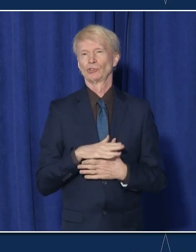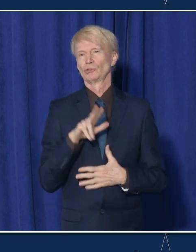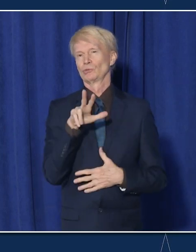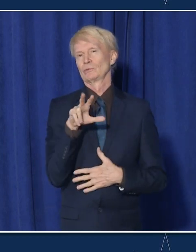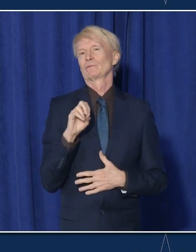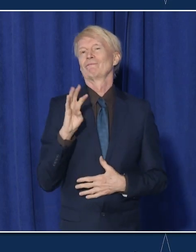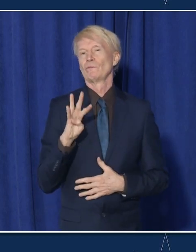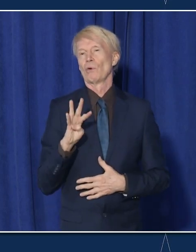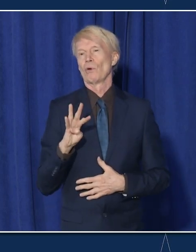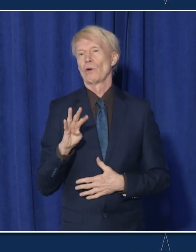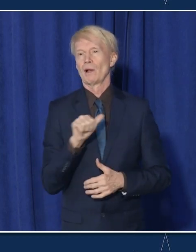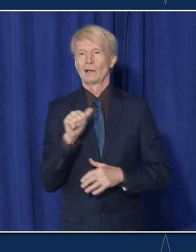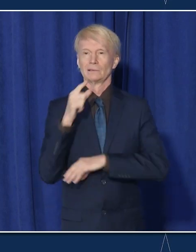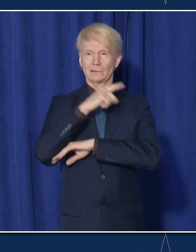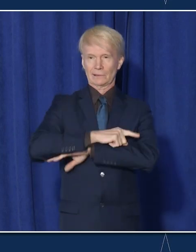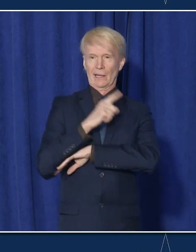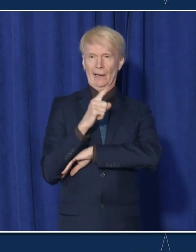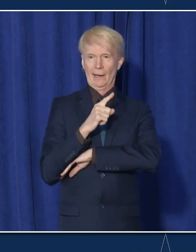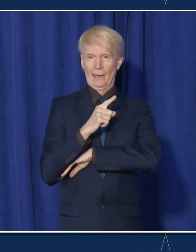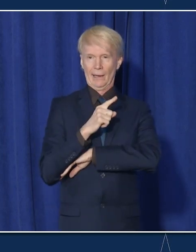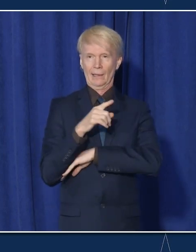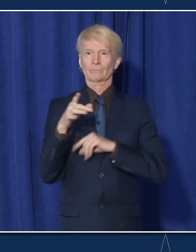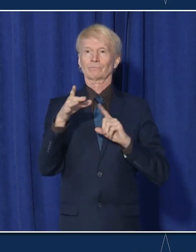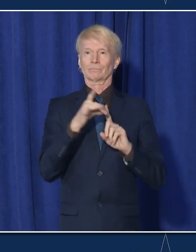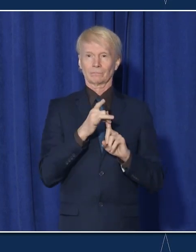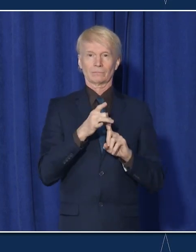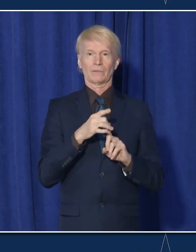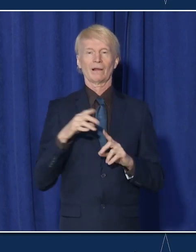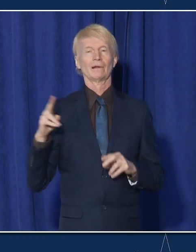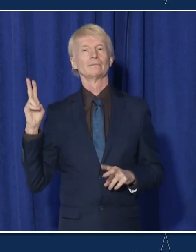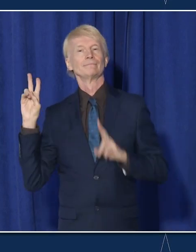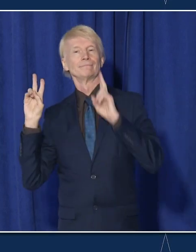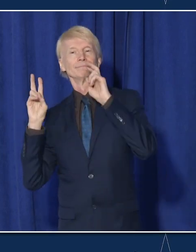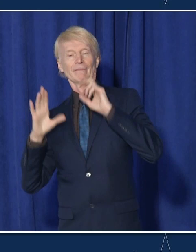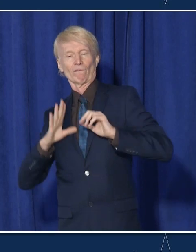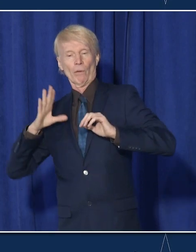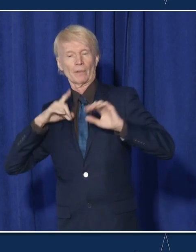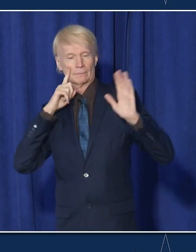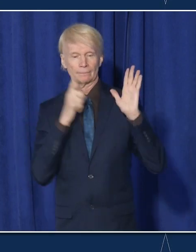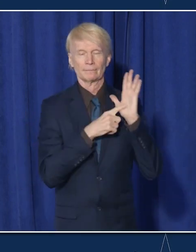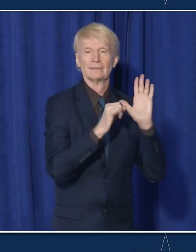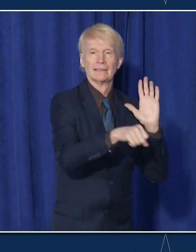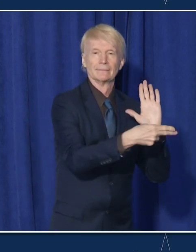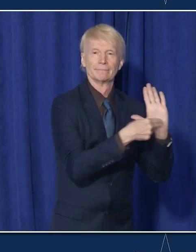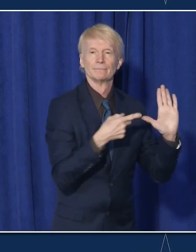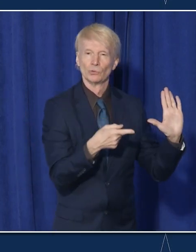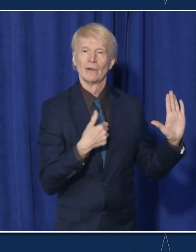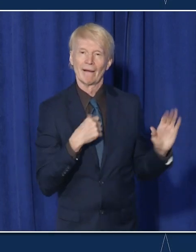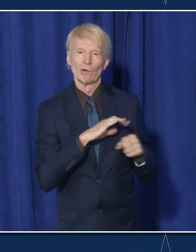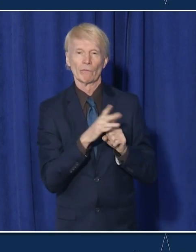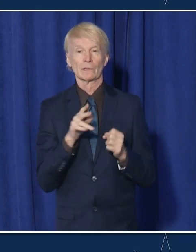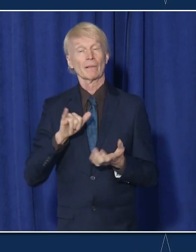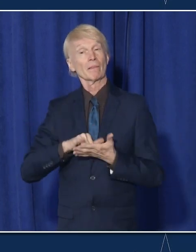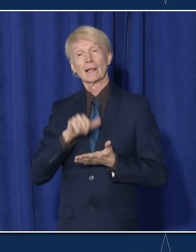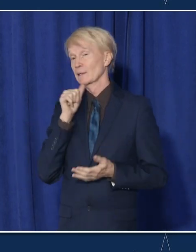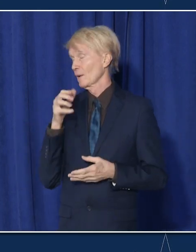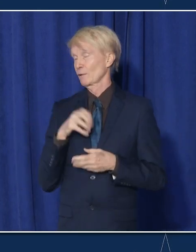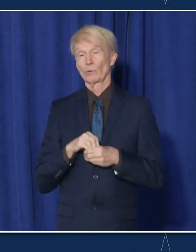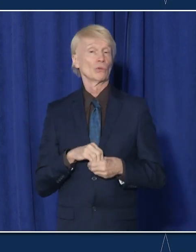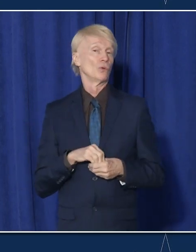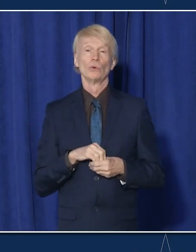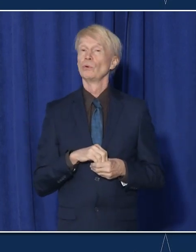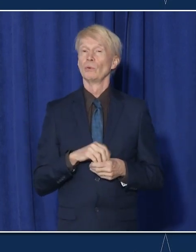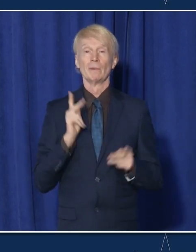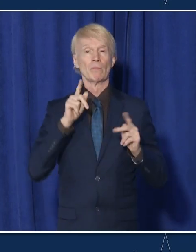cases per day that are being formally diagnosed. And remember, that would not include people who are taking a home test, not having that followed